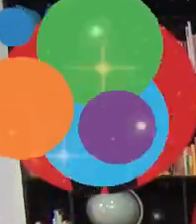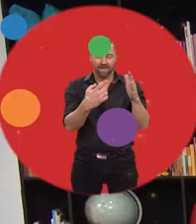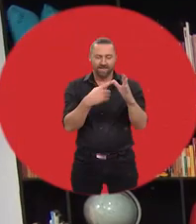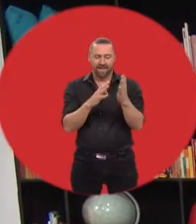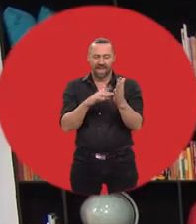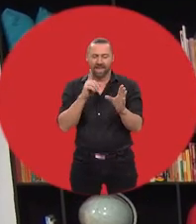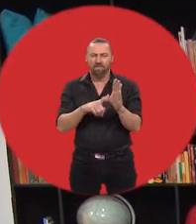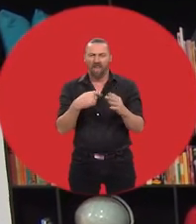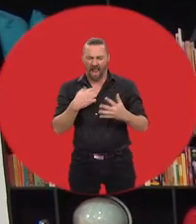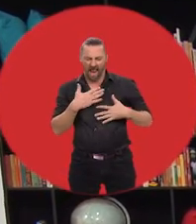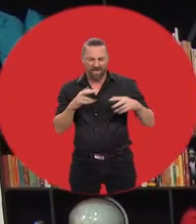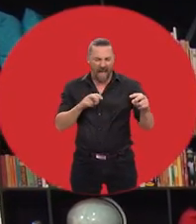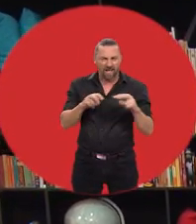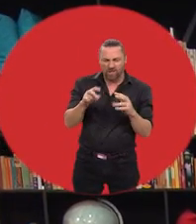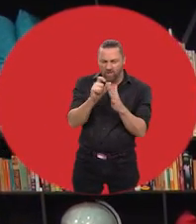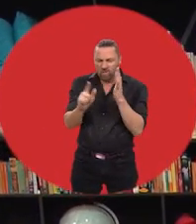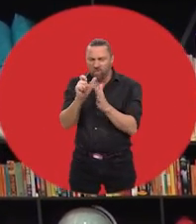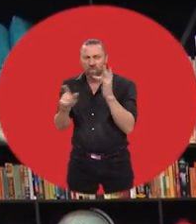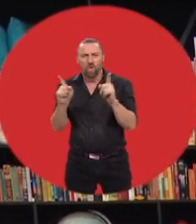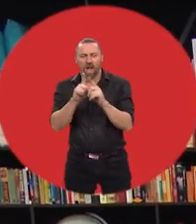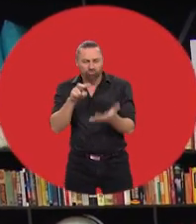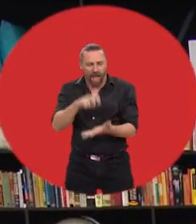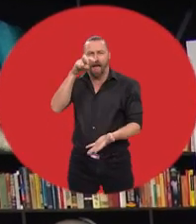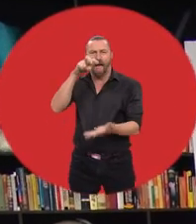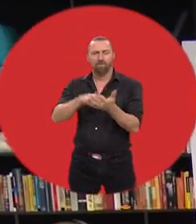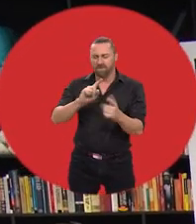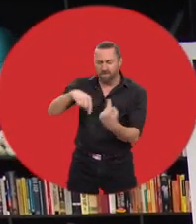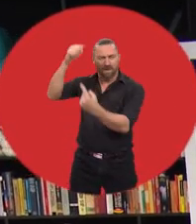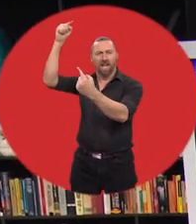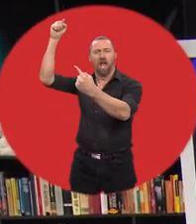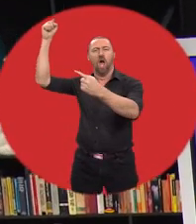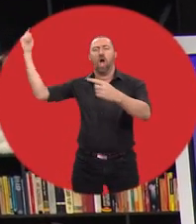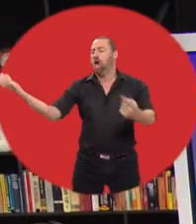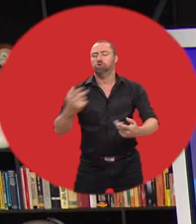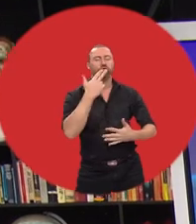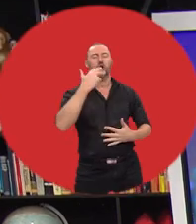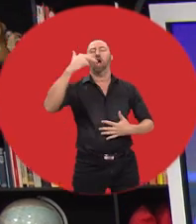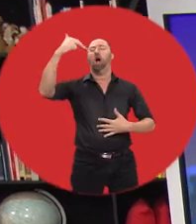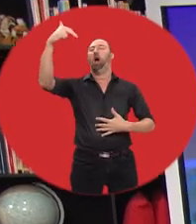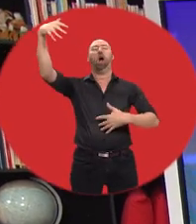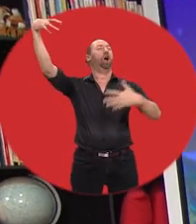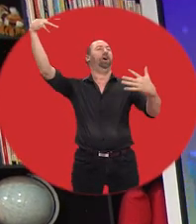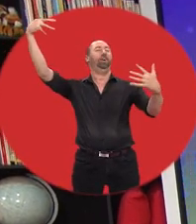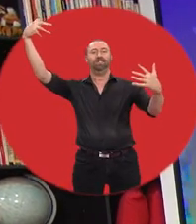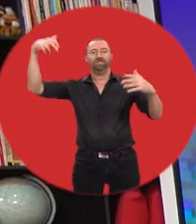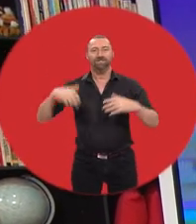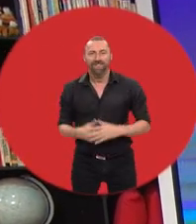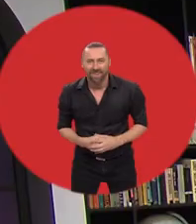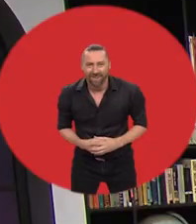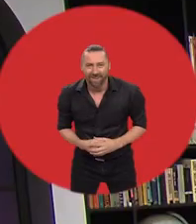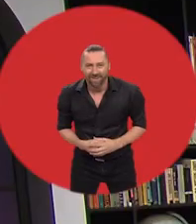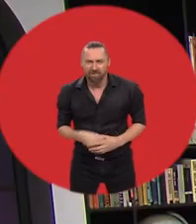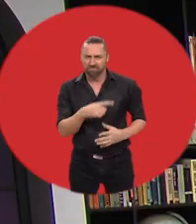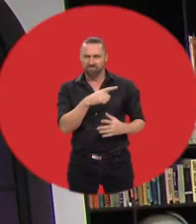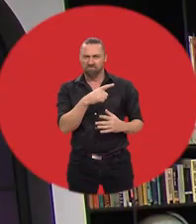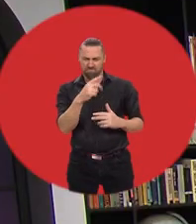Thanks, Amy. I love action words too, like jump and spin and sing. What